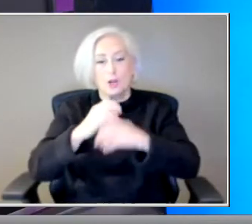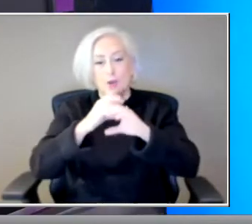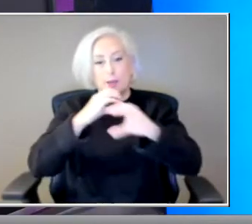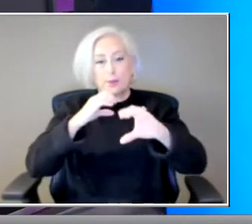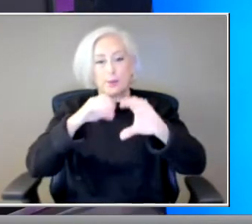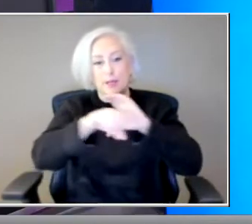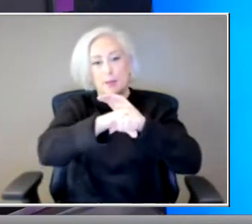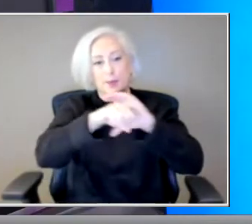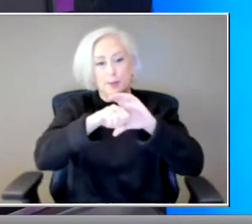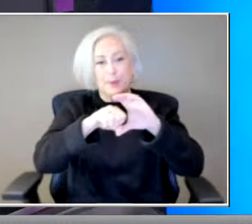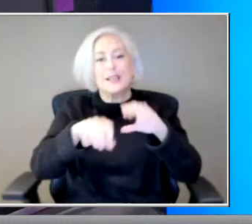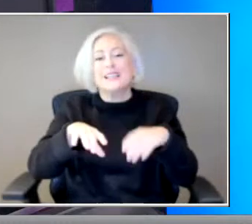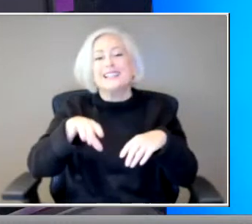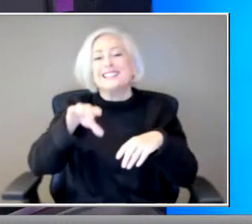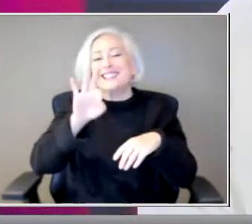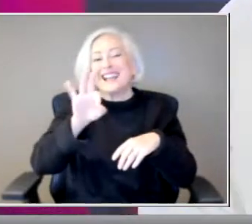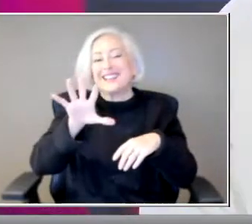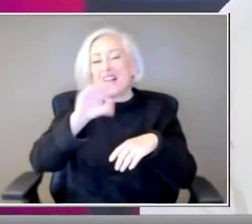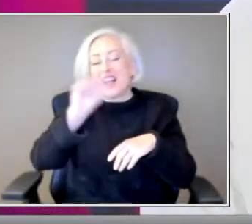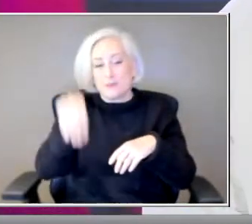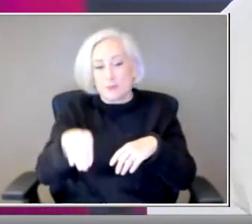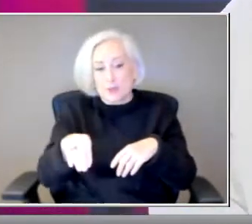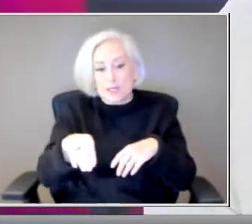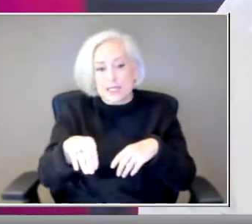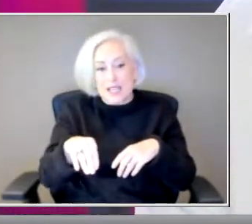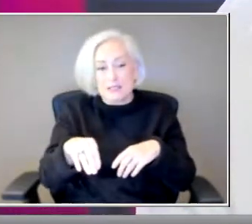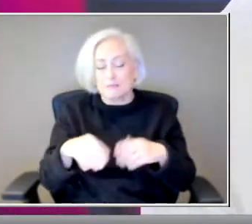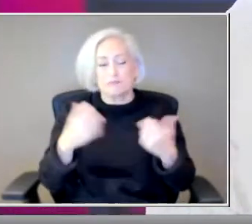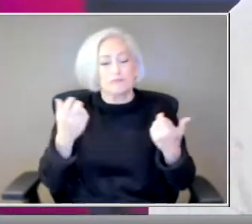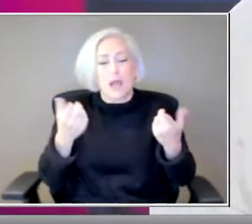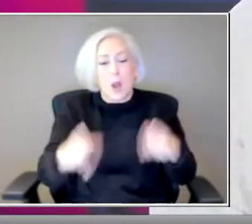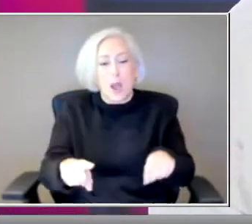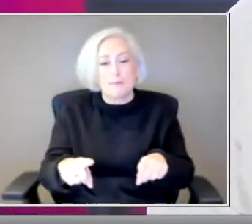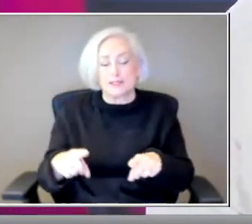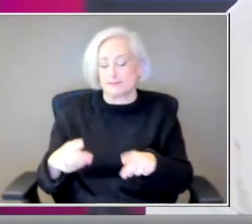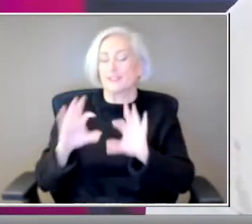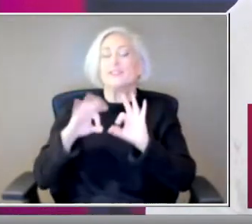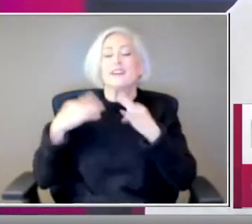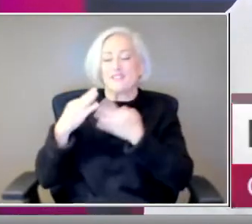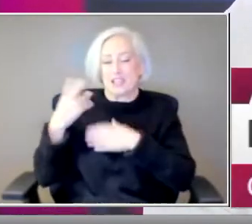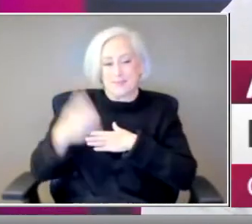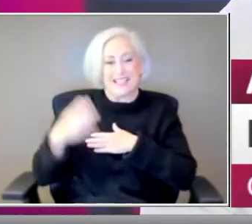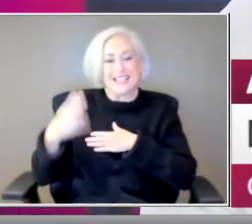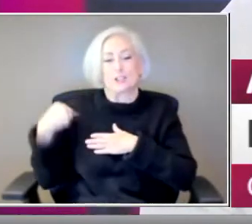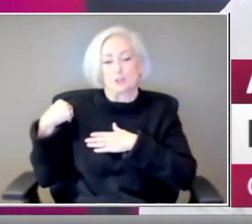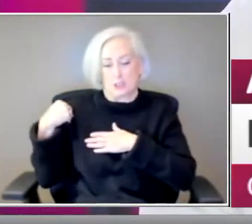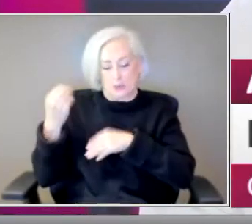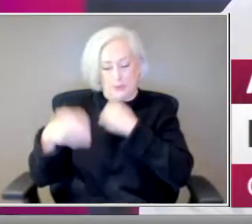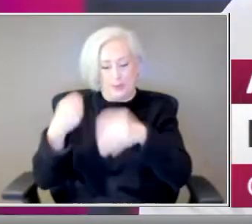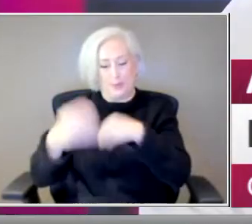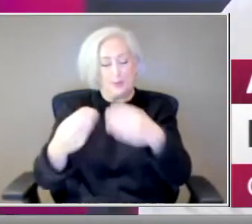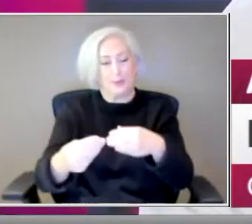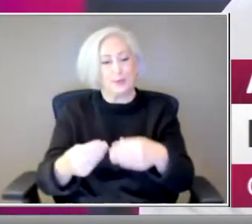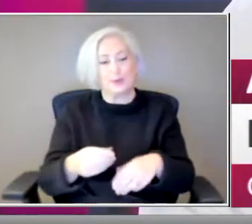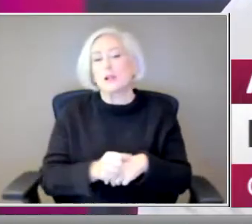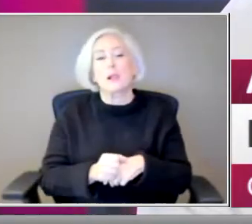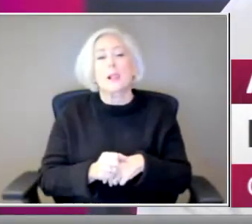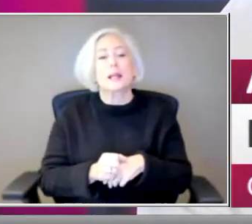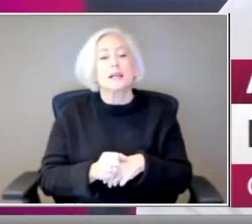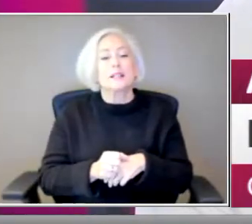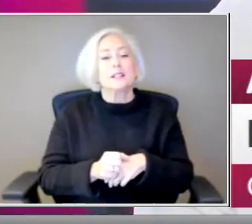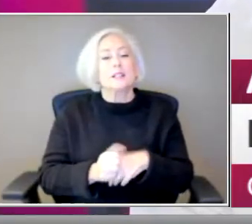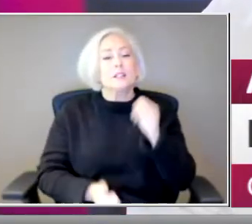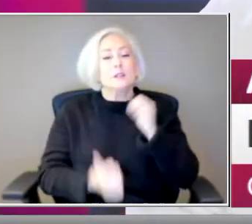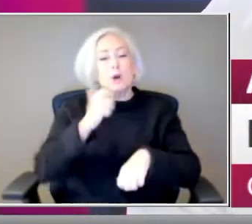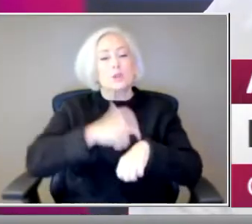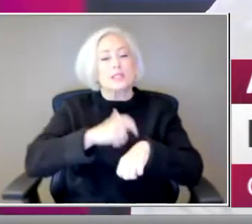young? Genetics plays a big role. I mean, it's a big role. We talk about, most of the times, cardiologists, we talk about